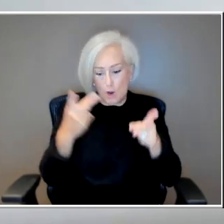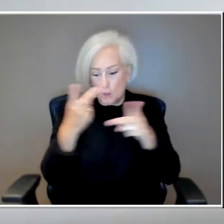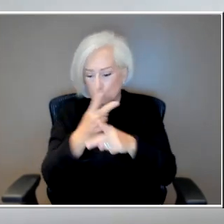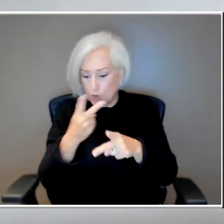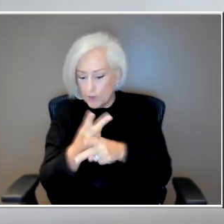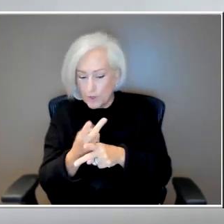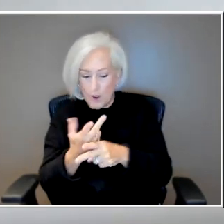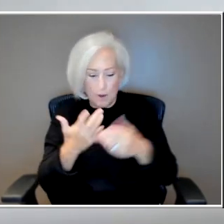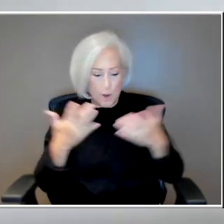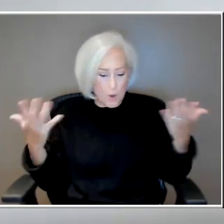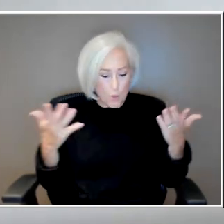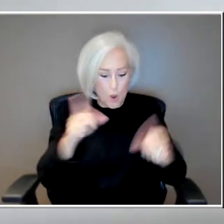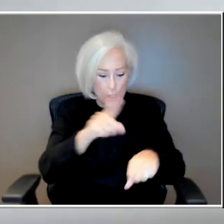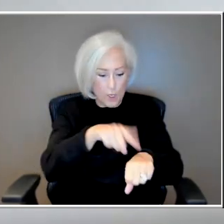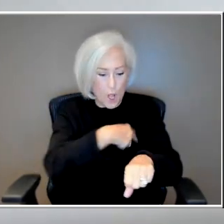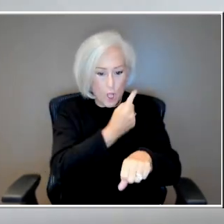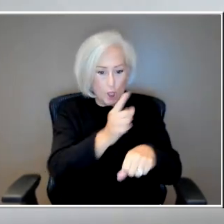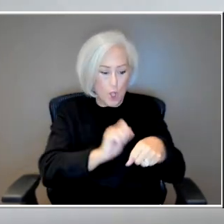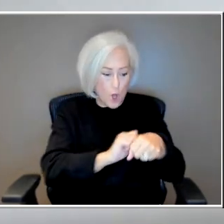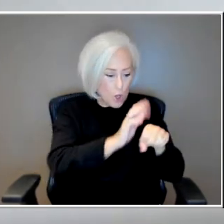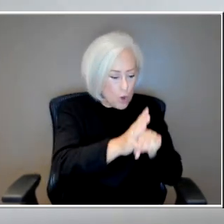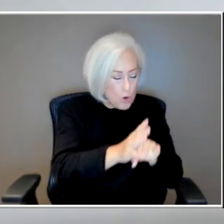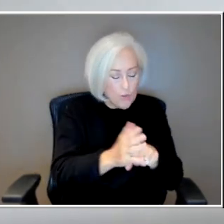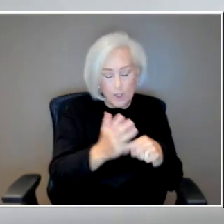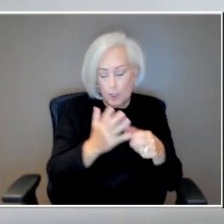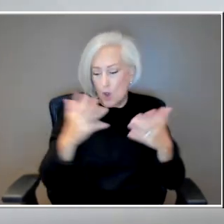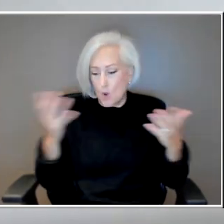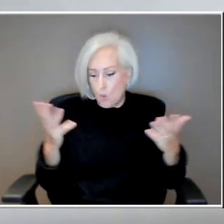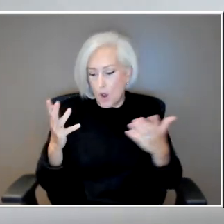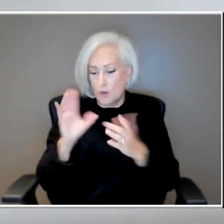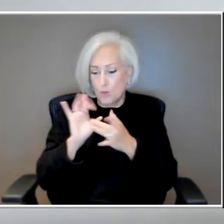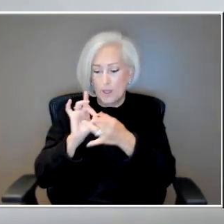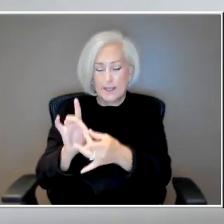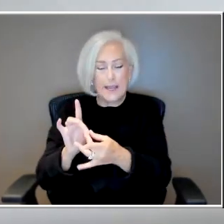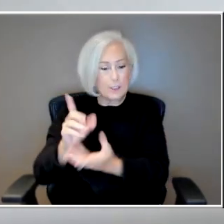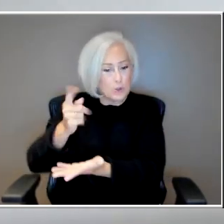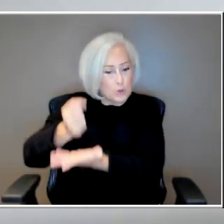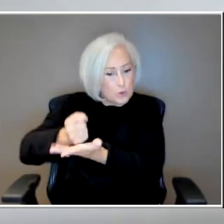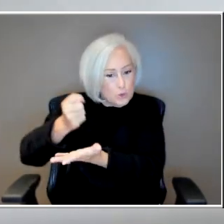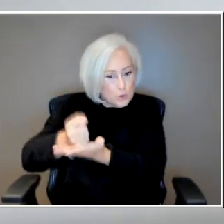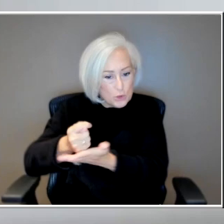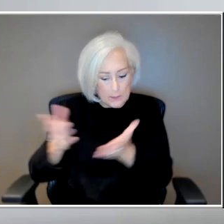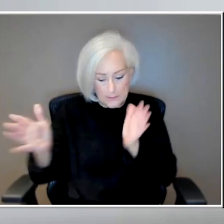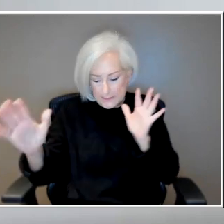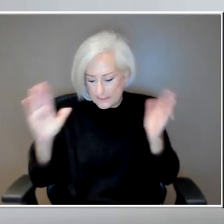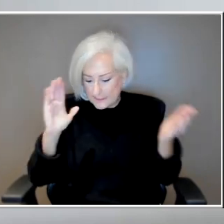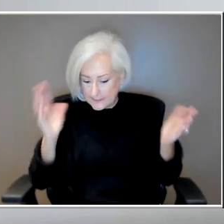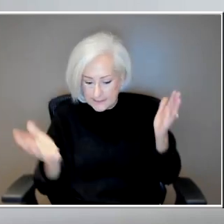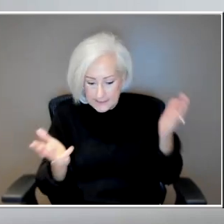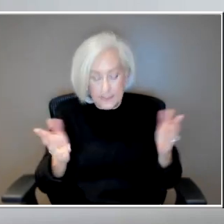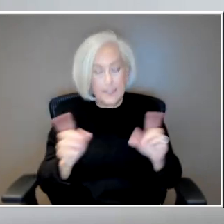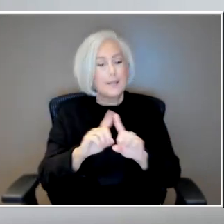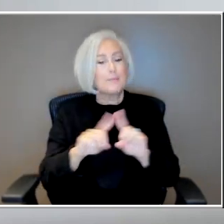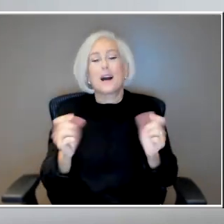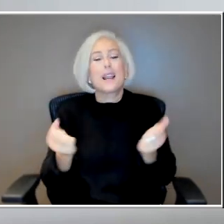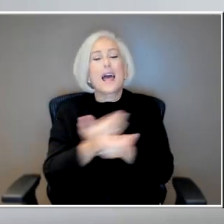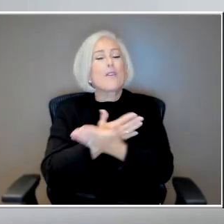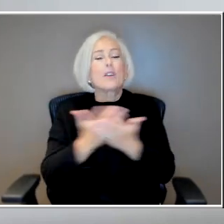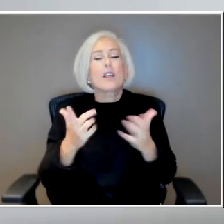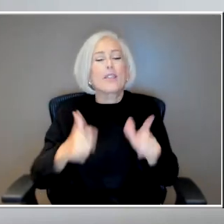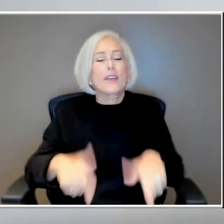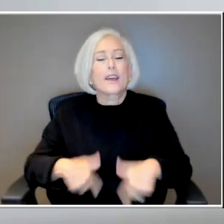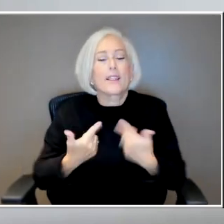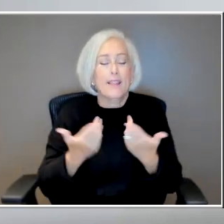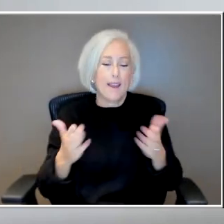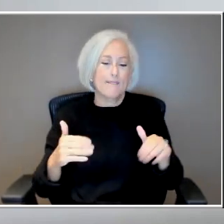could be treatment related. But again, I think everything in life is a risk benefit, right? And so